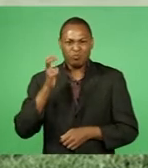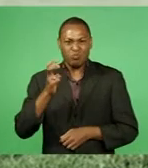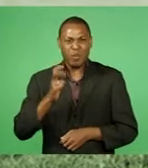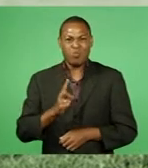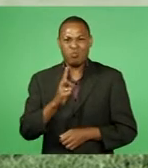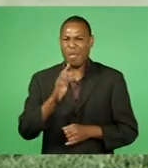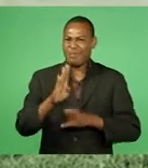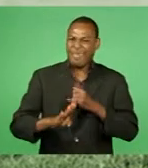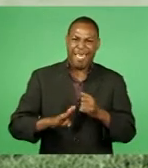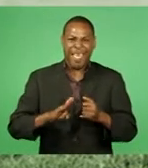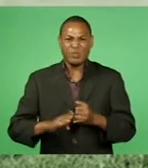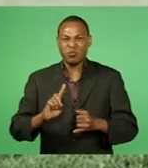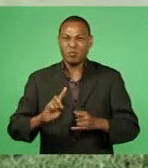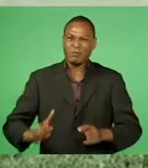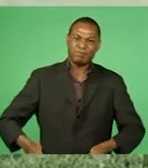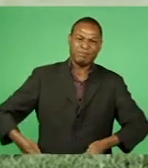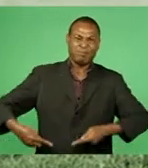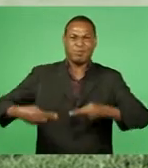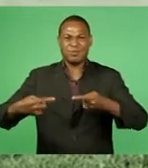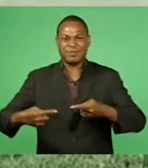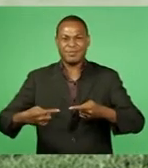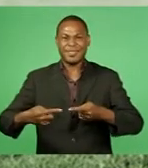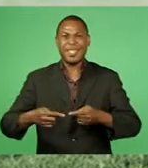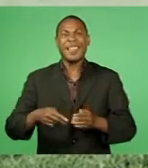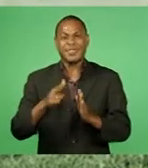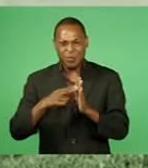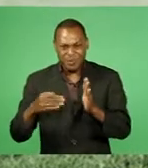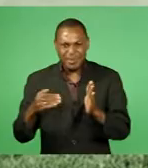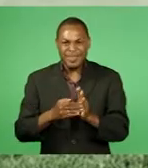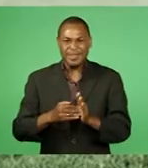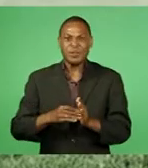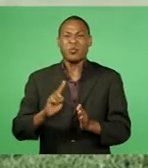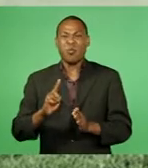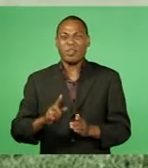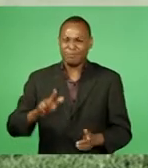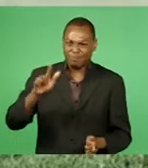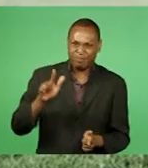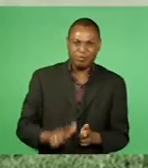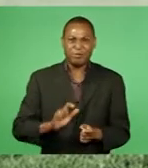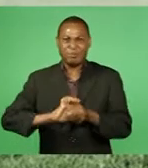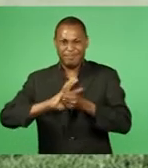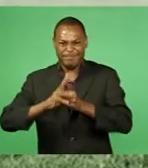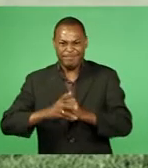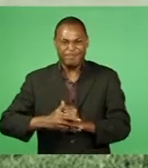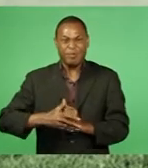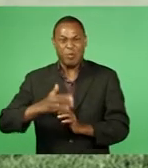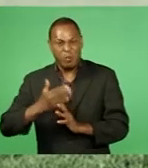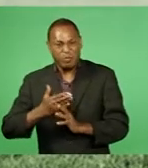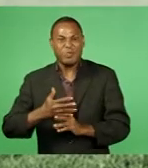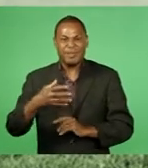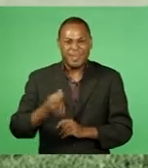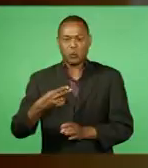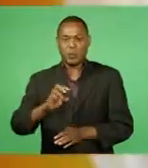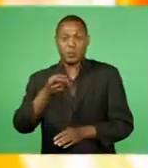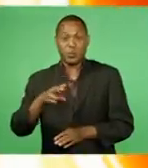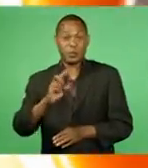last pre-season hit-out this weekend in Hamilton. The drop down to level 2 COVID restrictions in Auckland coming at exactly the right